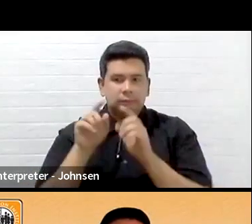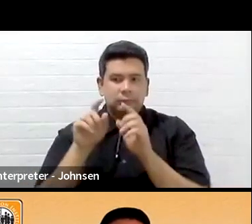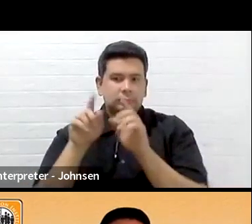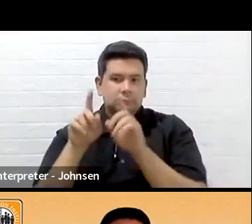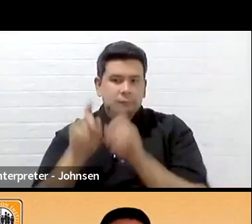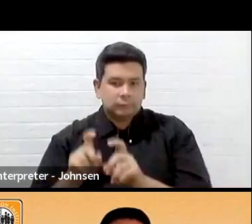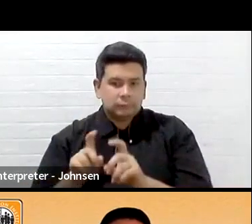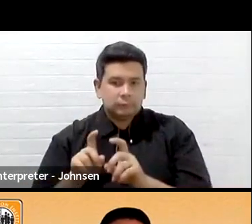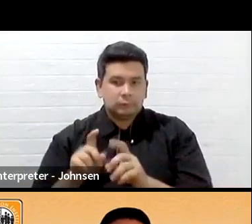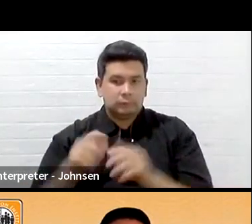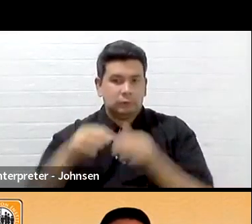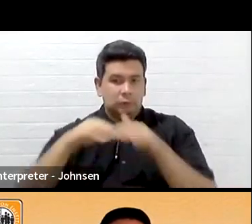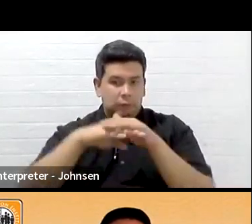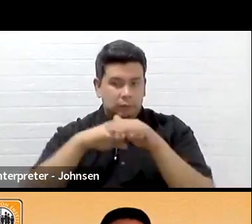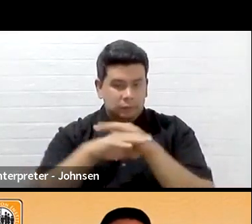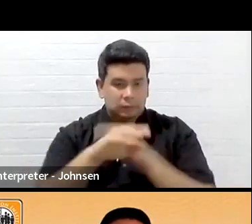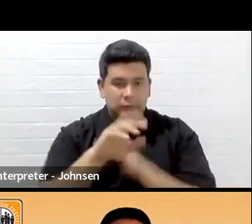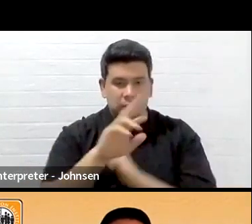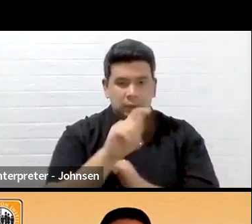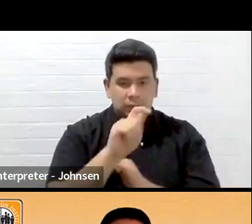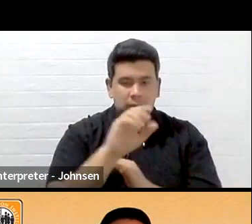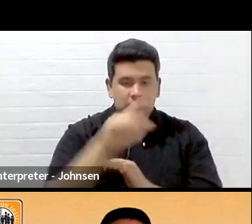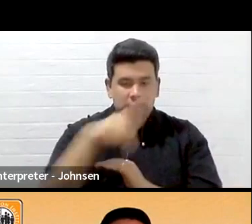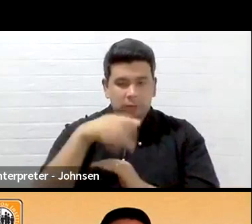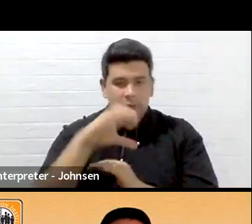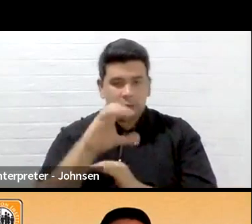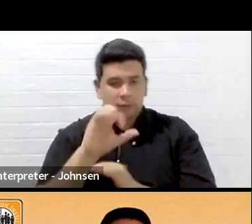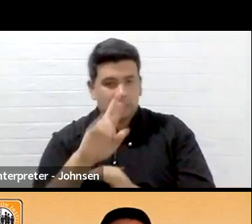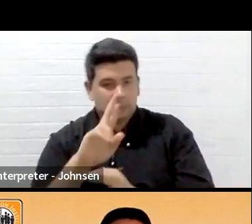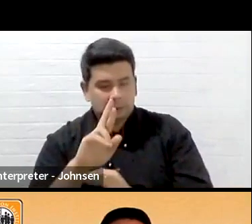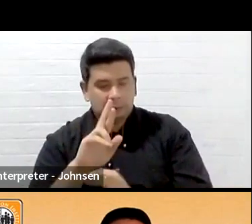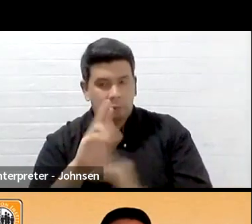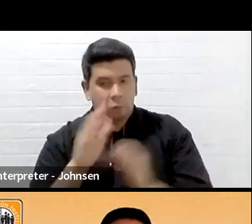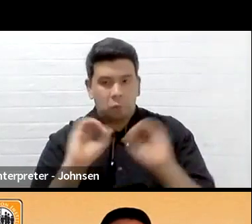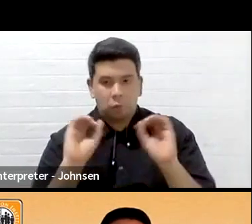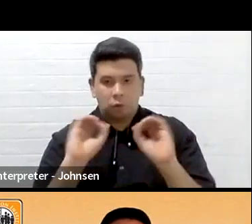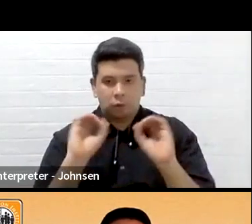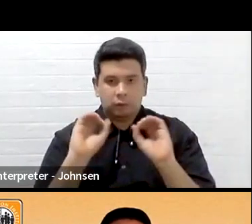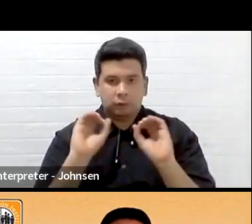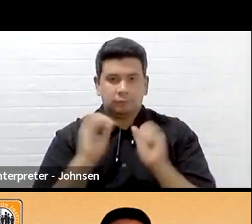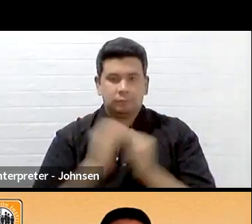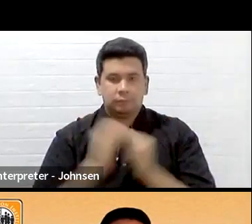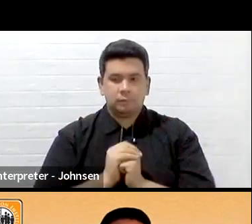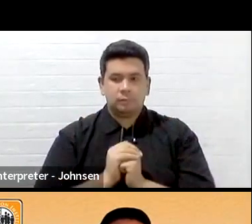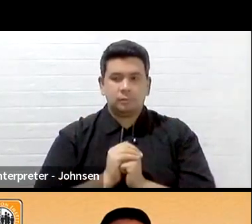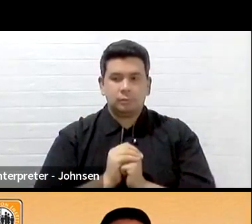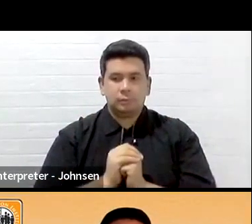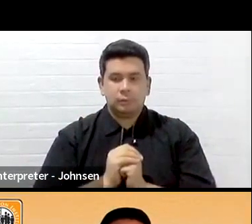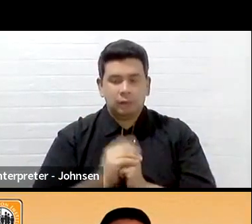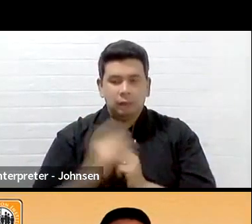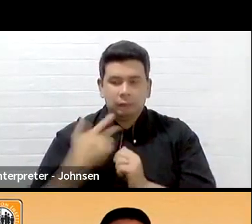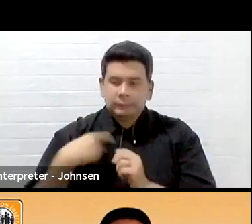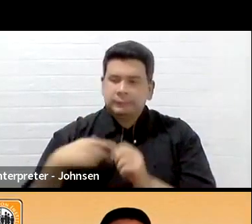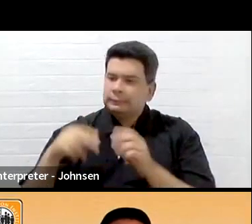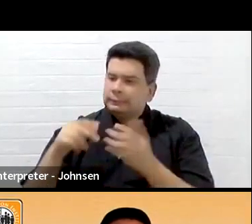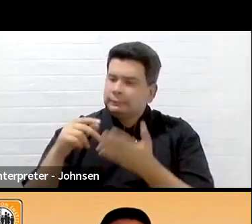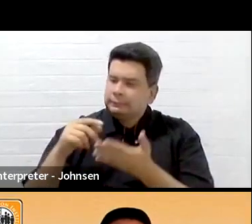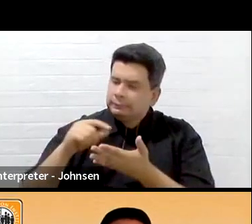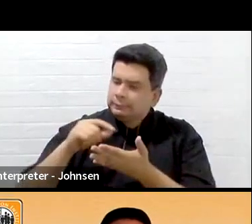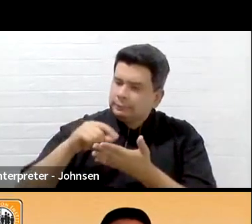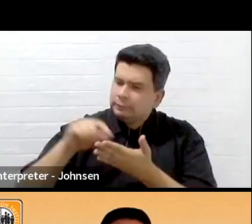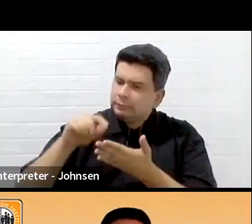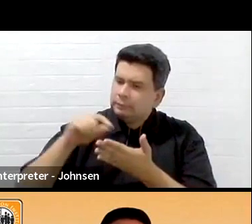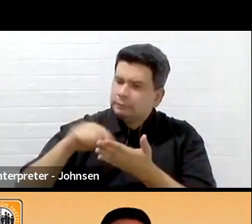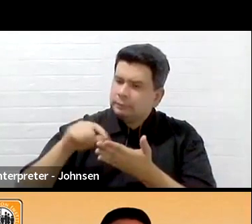not have access to RT-PCR. So many doctors rely on clinical findings and